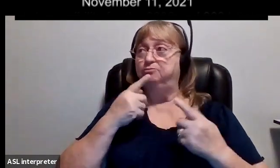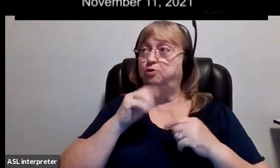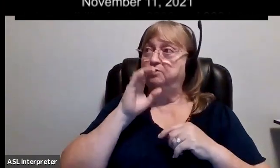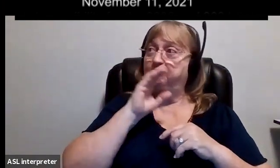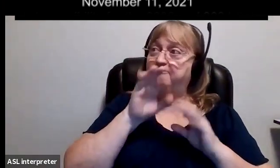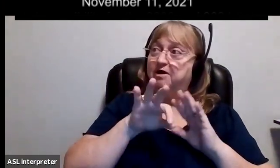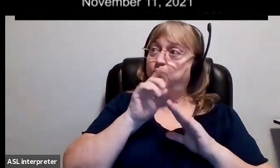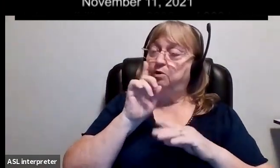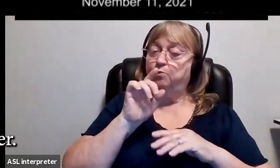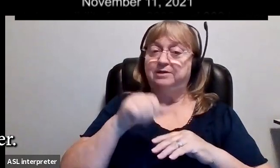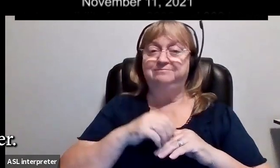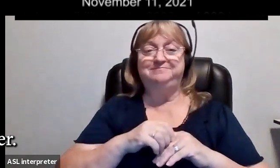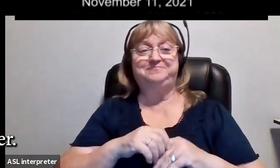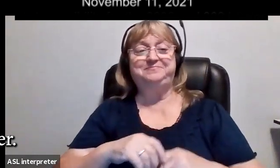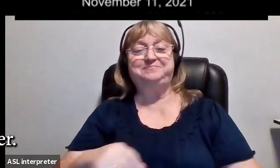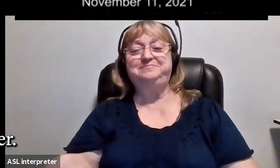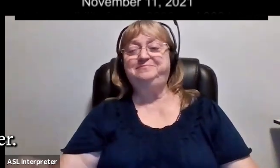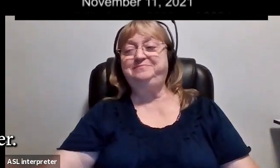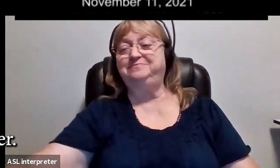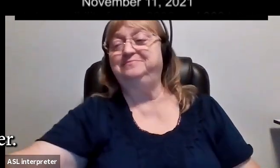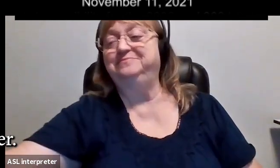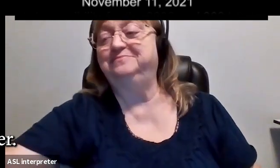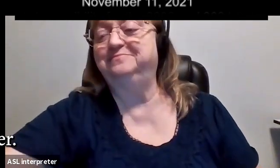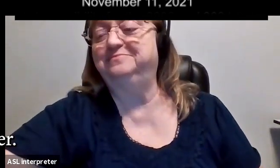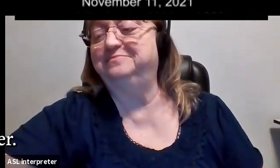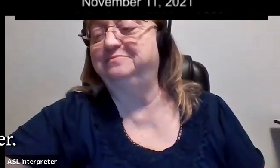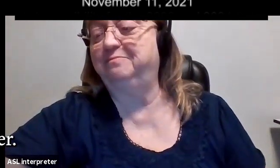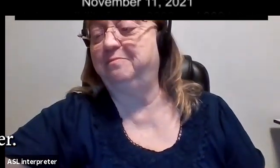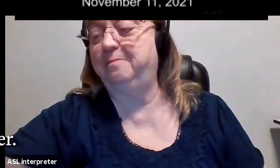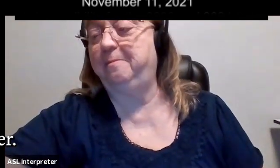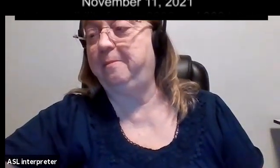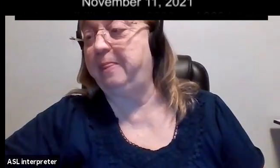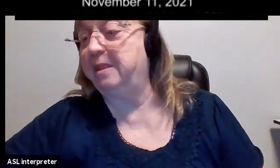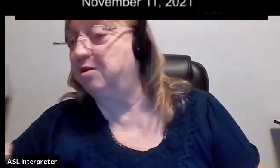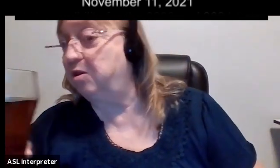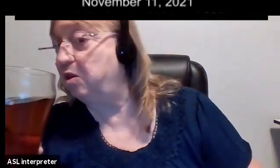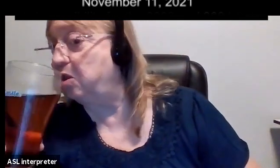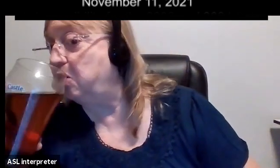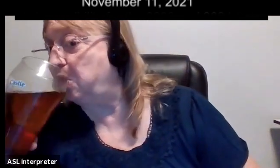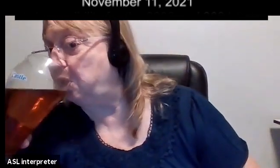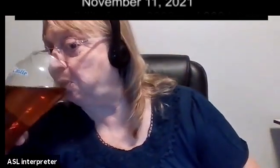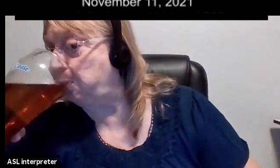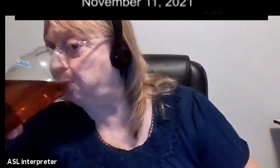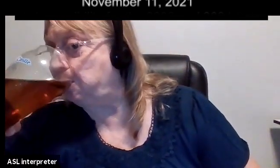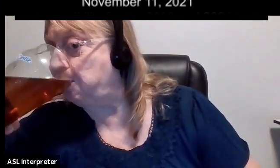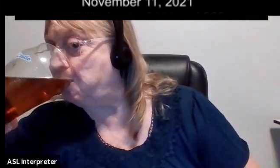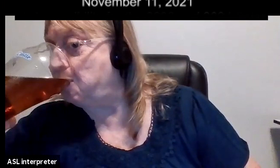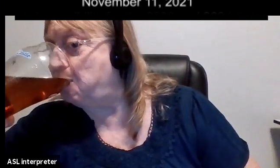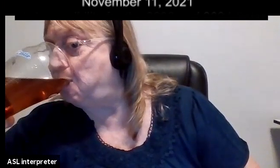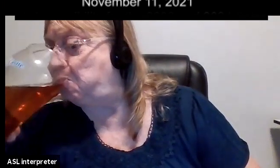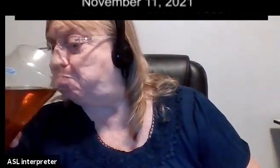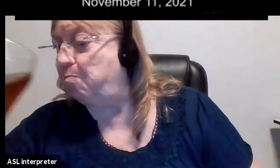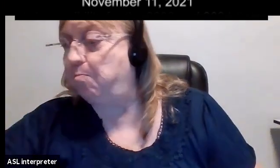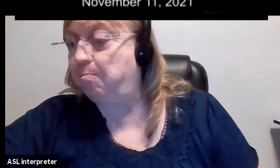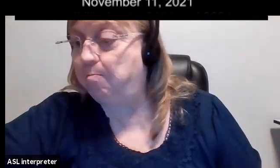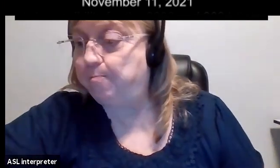ask. Oh, well, maybe we can just share a link A afterwards link. then. Yeah, I will definitely do that.